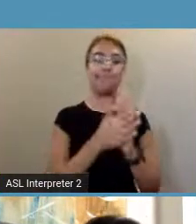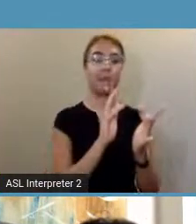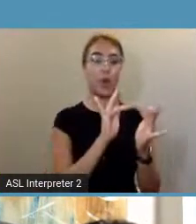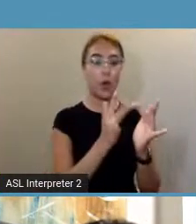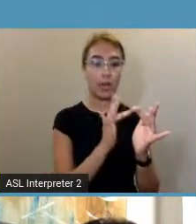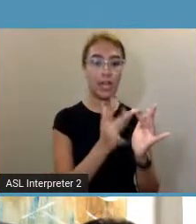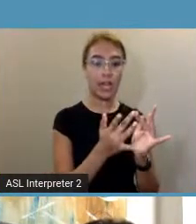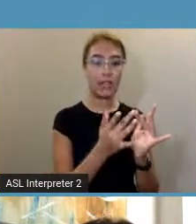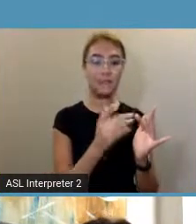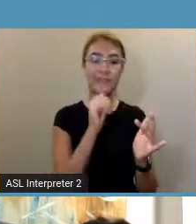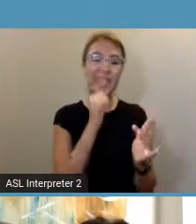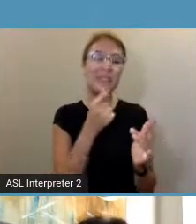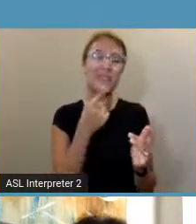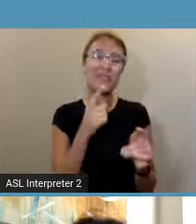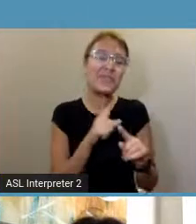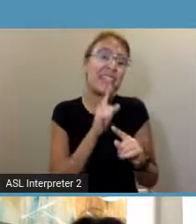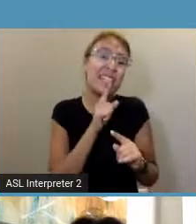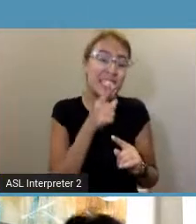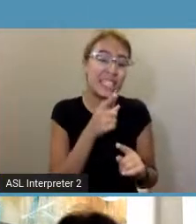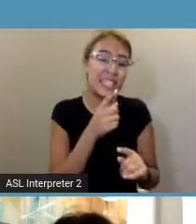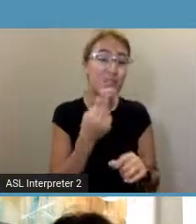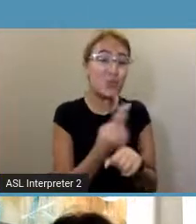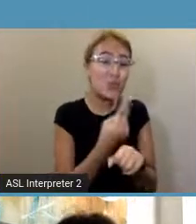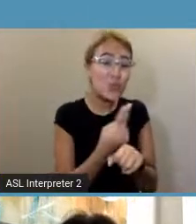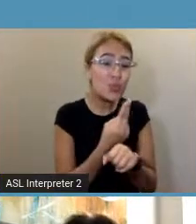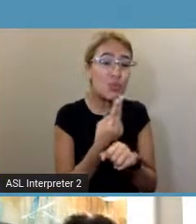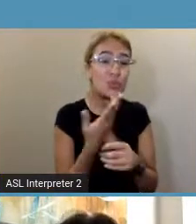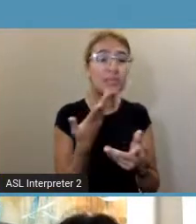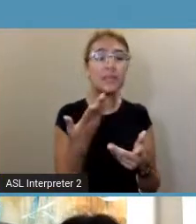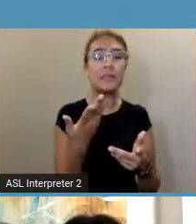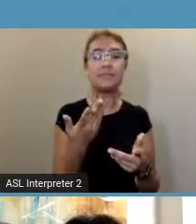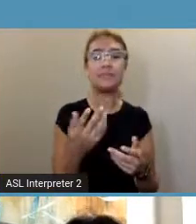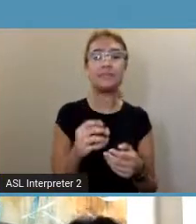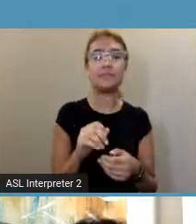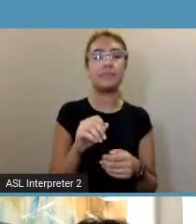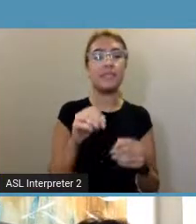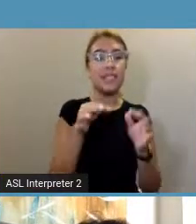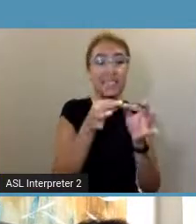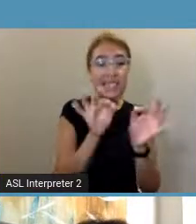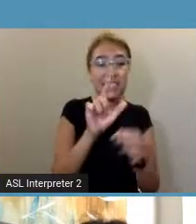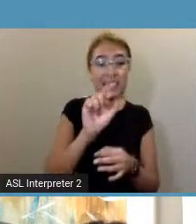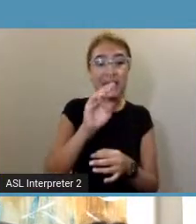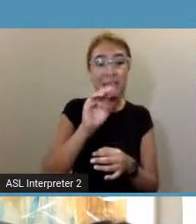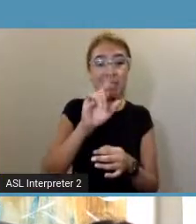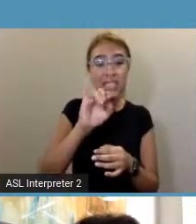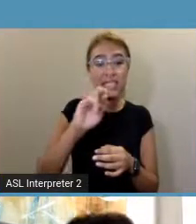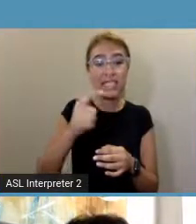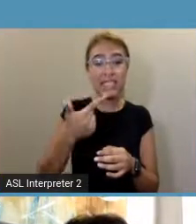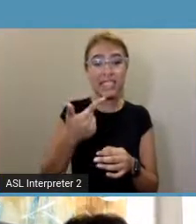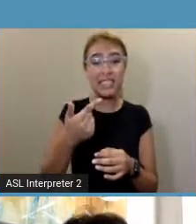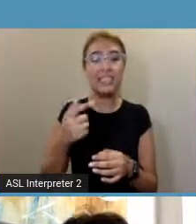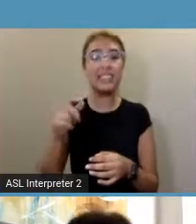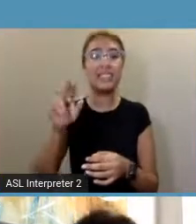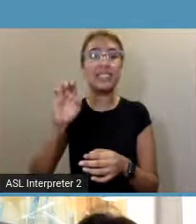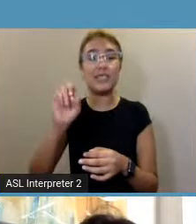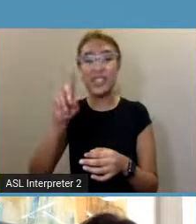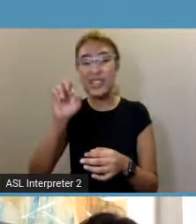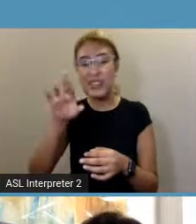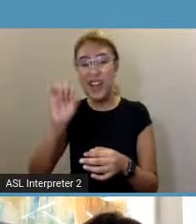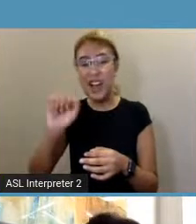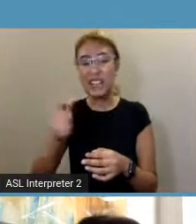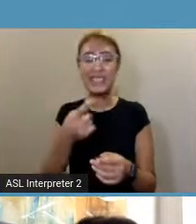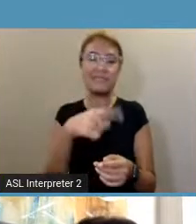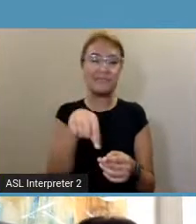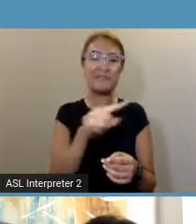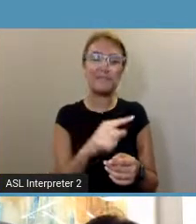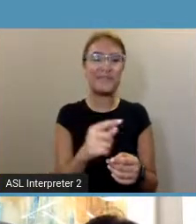never took off. That's why some of the things are placeholders, like the labeling system or the red cross here in the middle of the screen. This